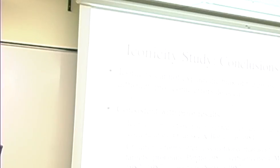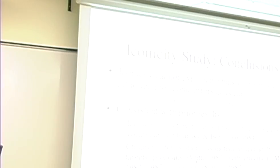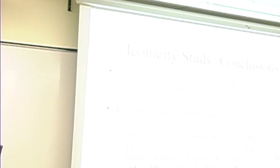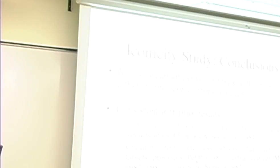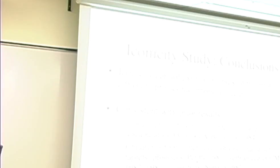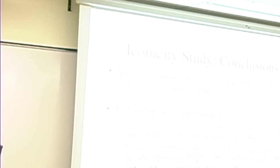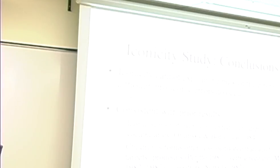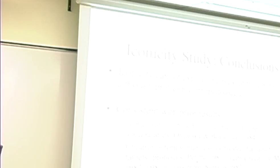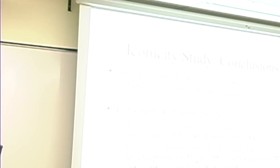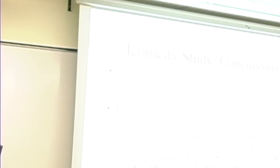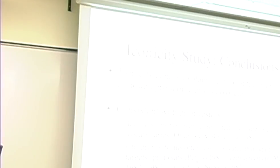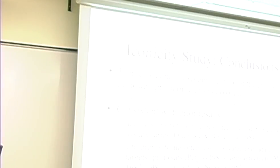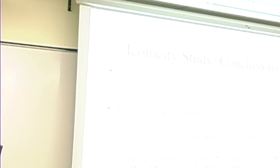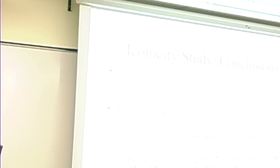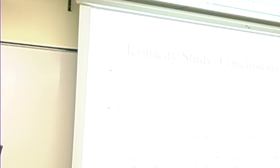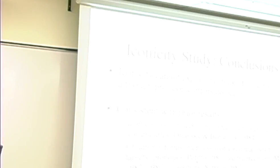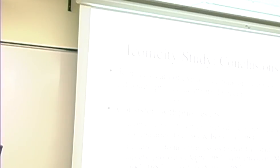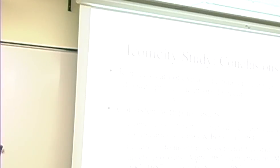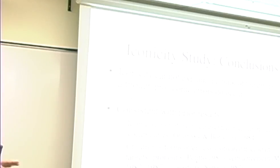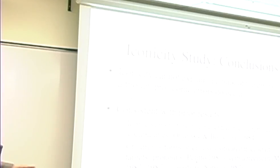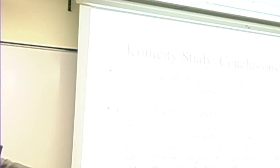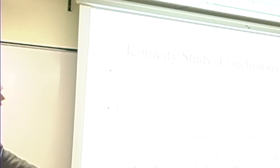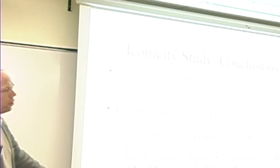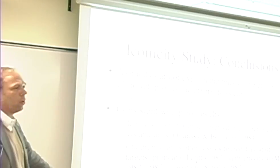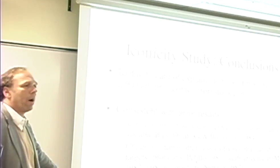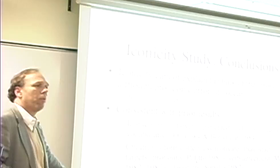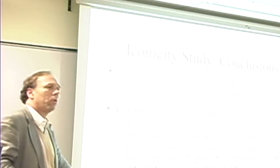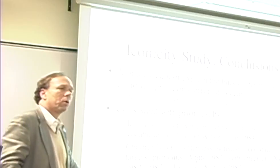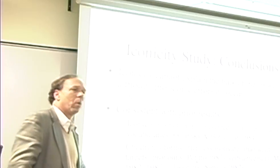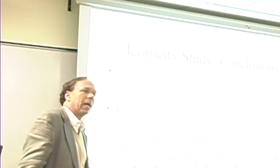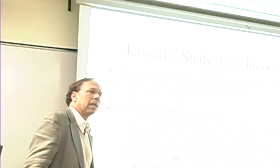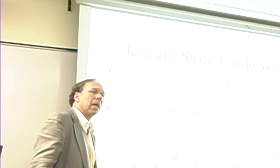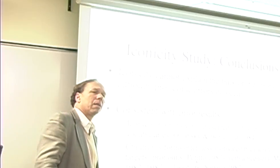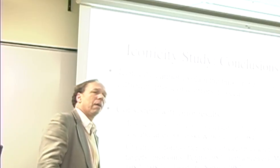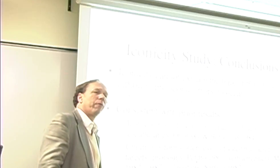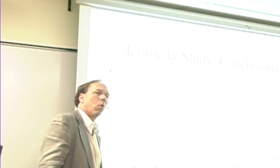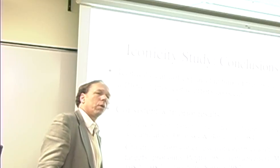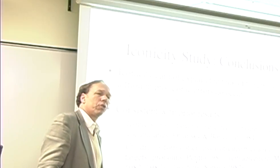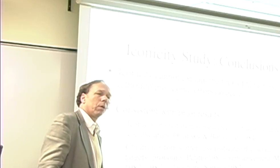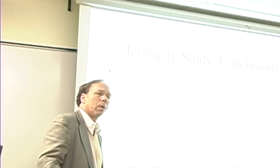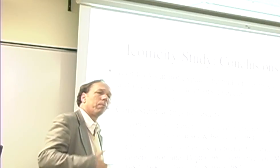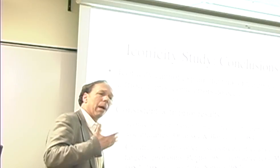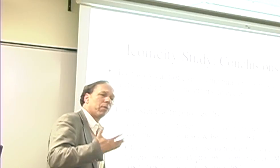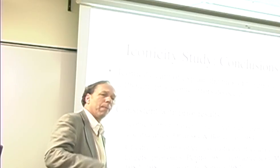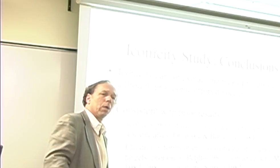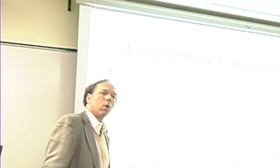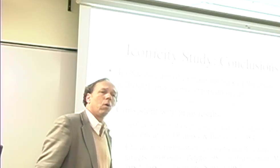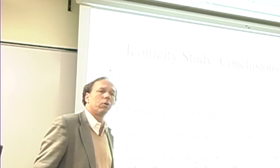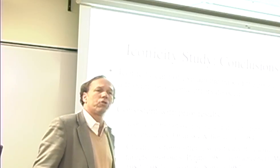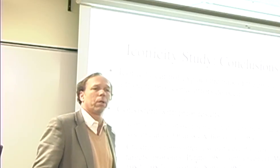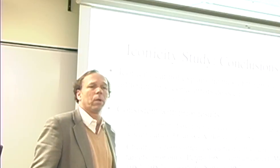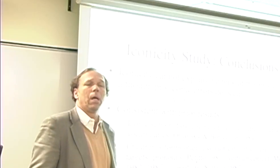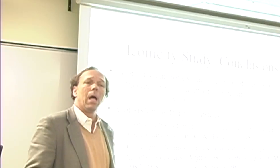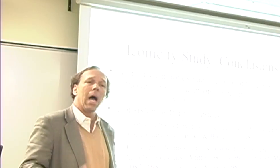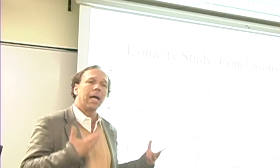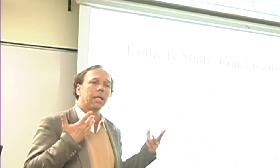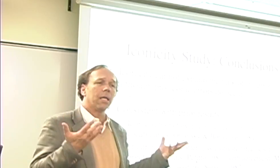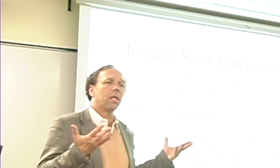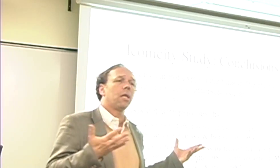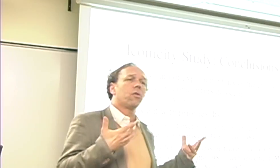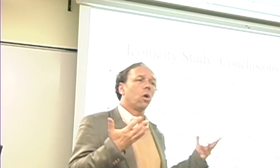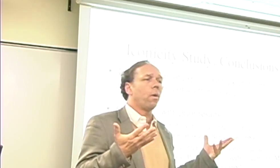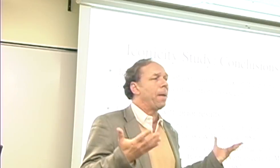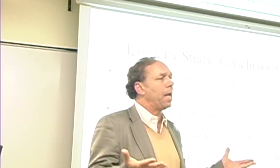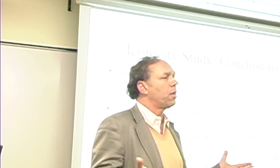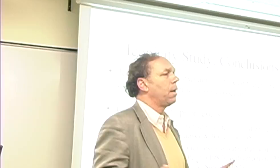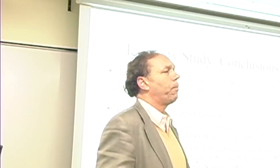two-handed forms. But on the other hand, it's important to recognize that for children, perhaps somewhat older children,